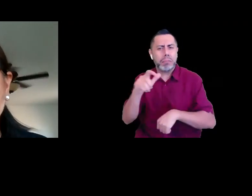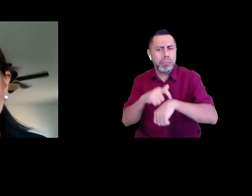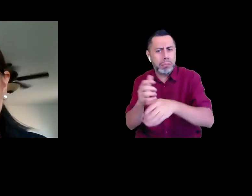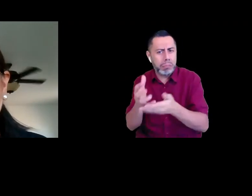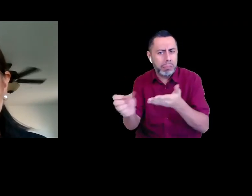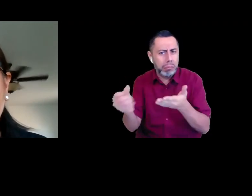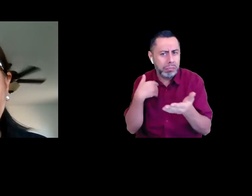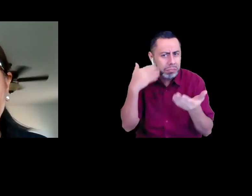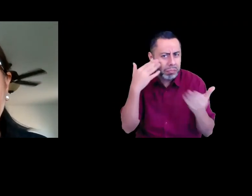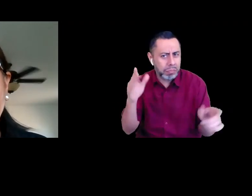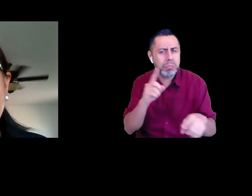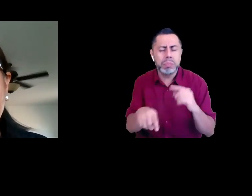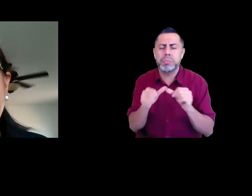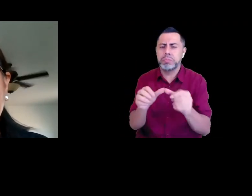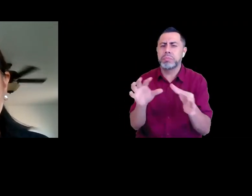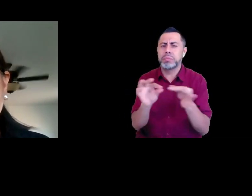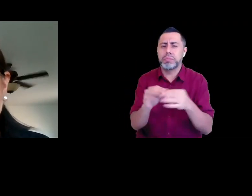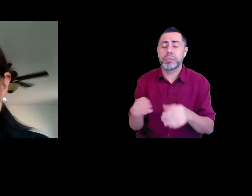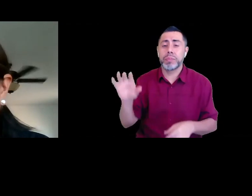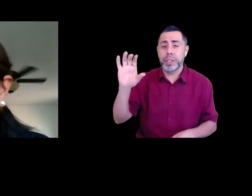advocate on behalf of our elders.